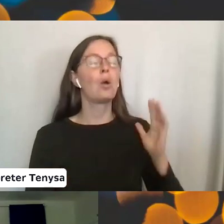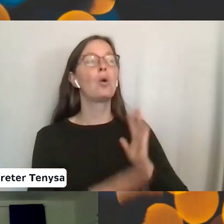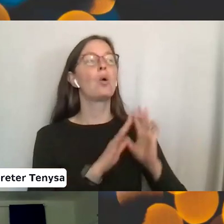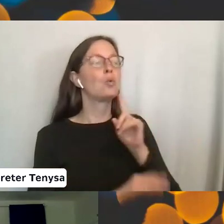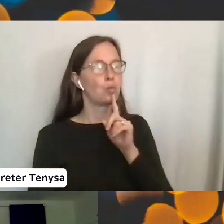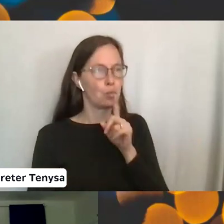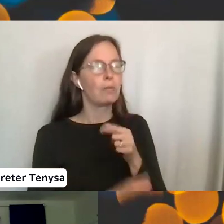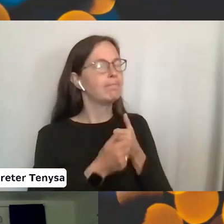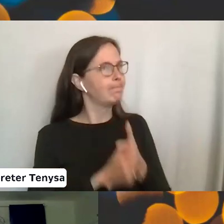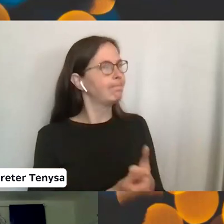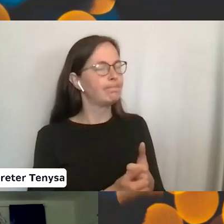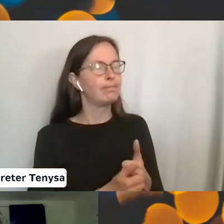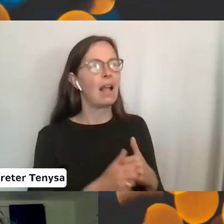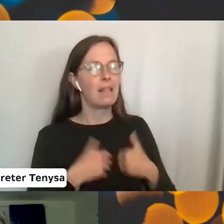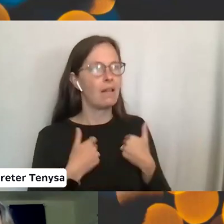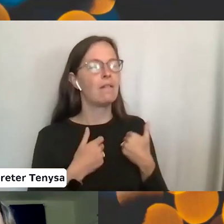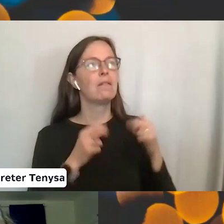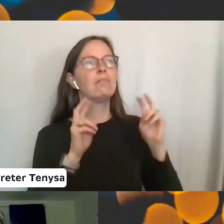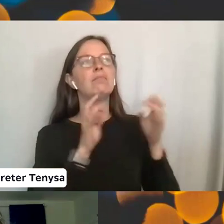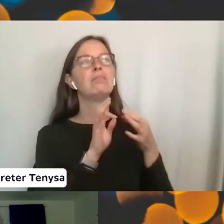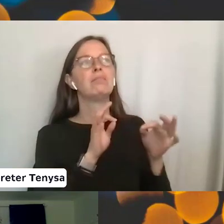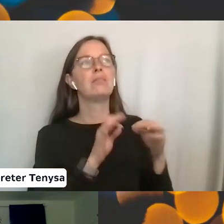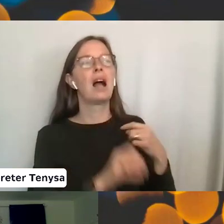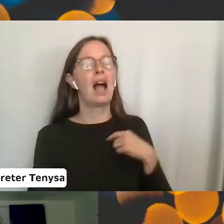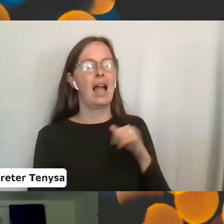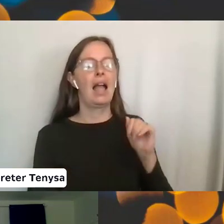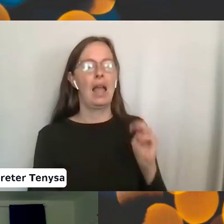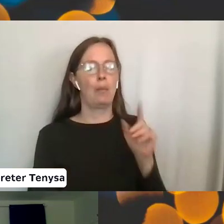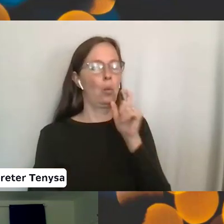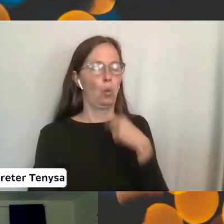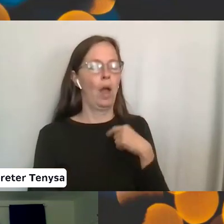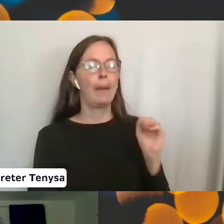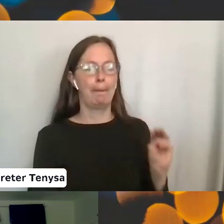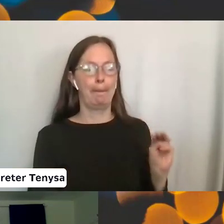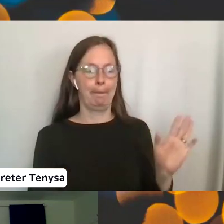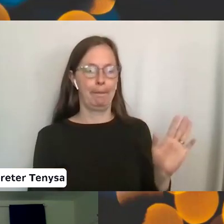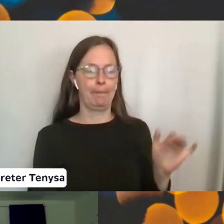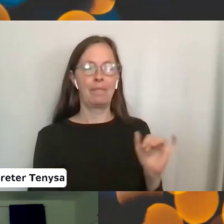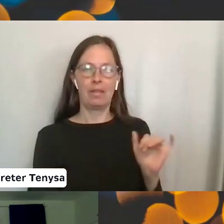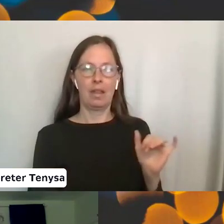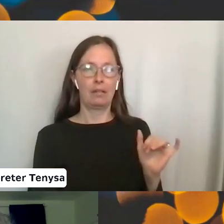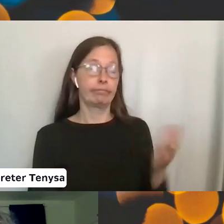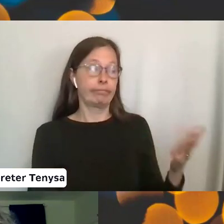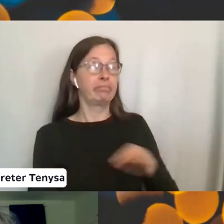the phrase, I am who I am. Like deal with it kind of thing.